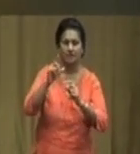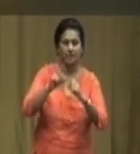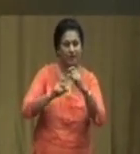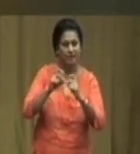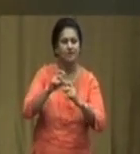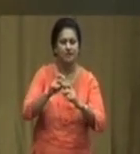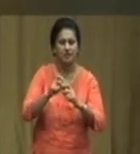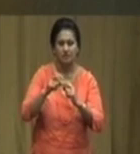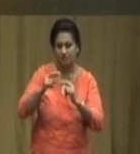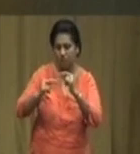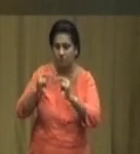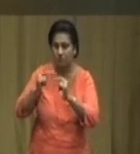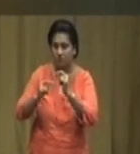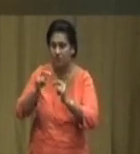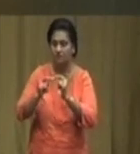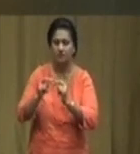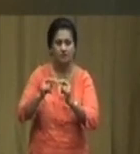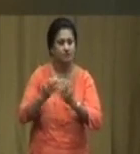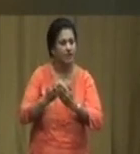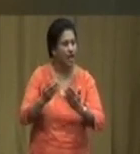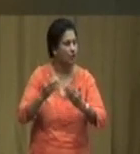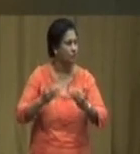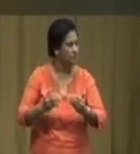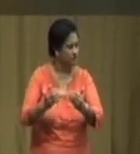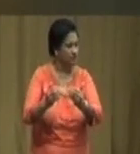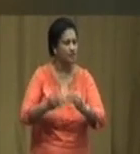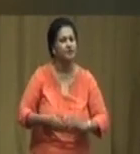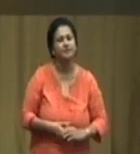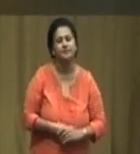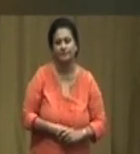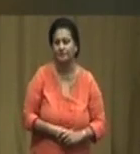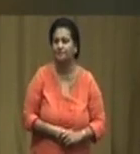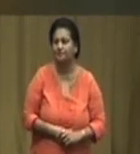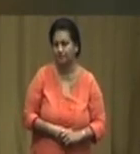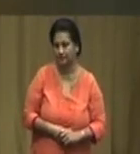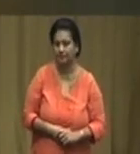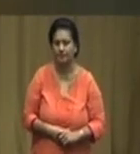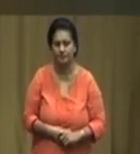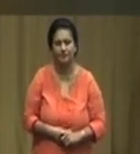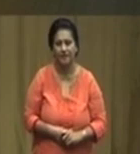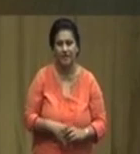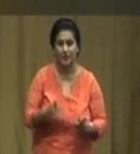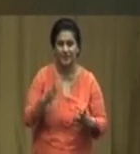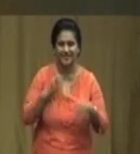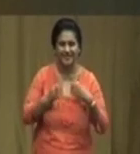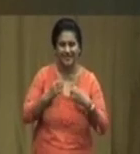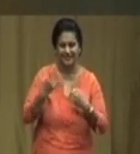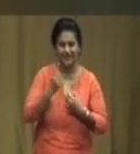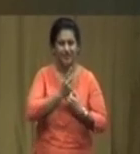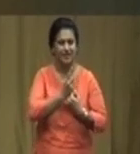of the infrastructure, in terms of where the way the world's moving. I think we're in a really exciting time in the next year or two that we can make some real